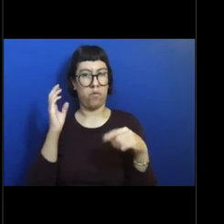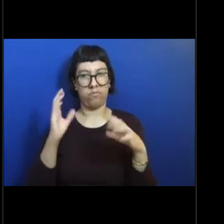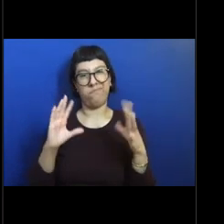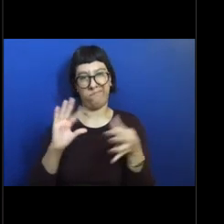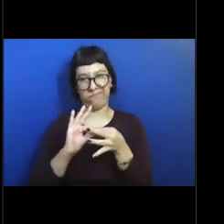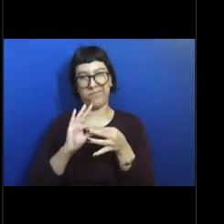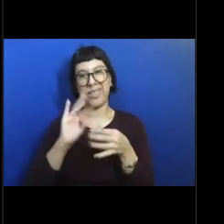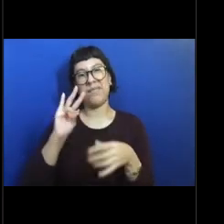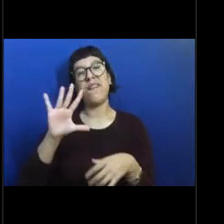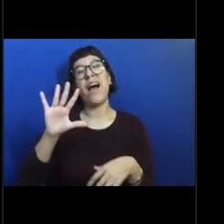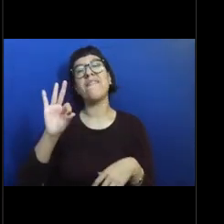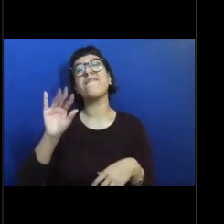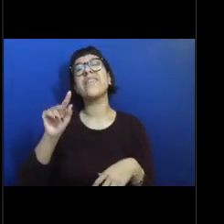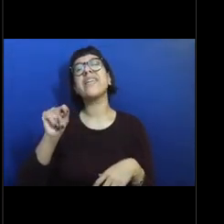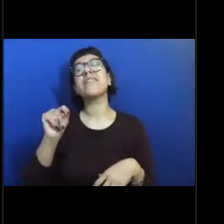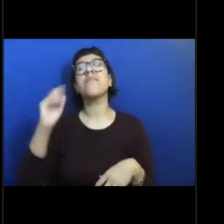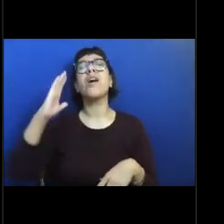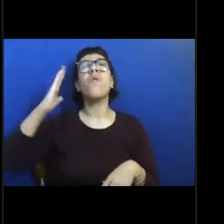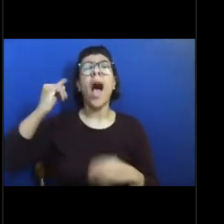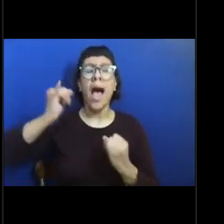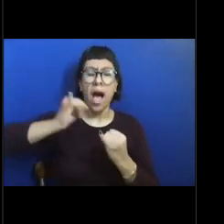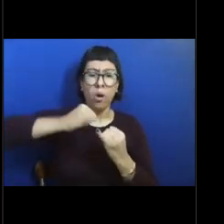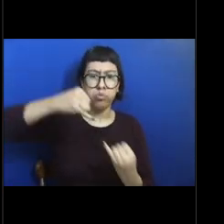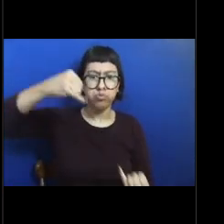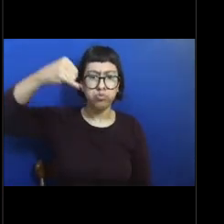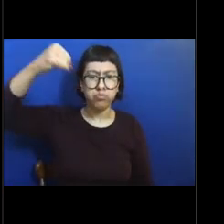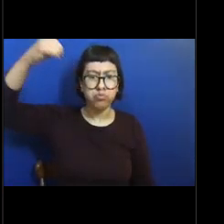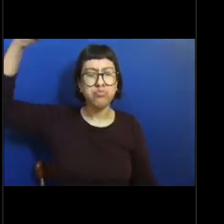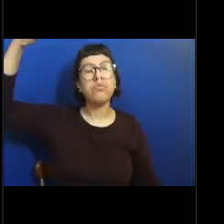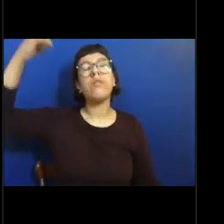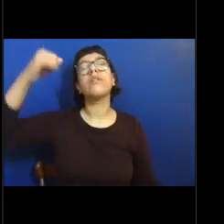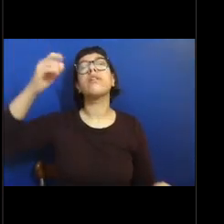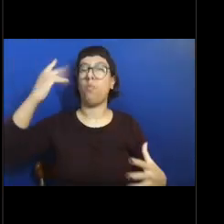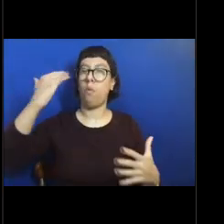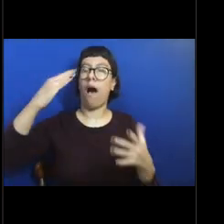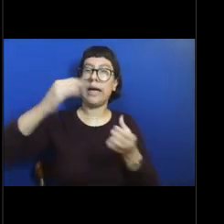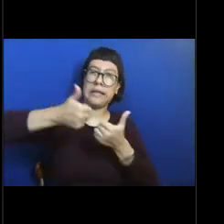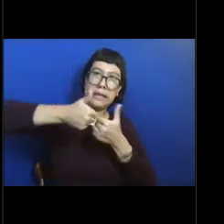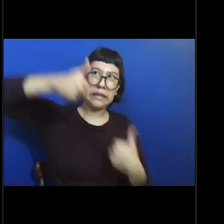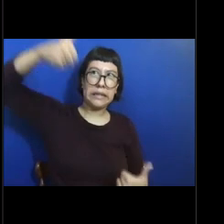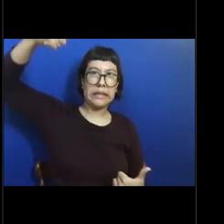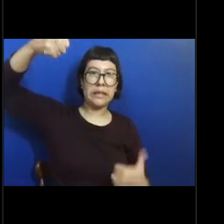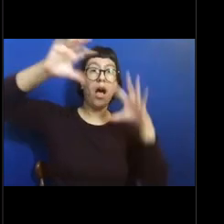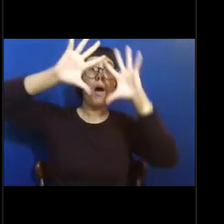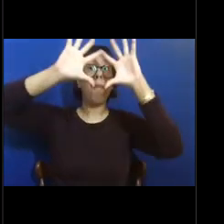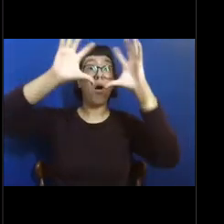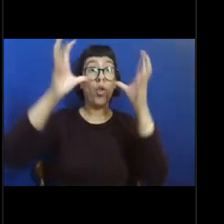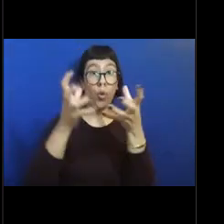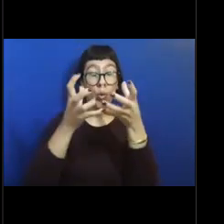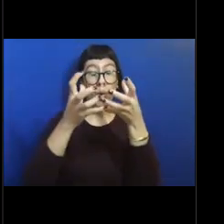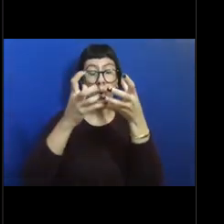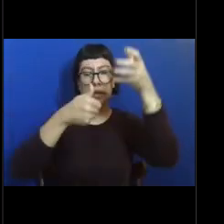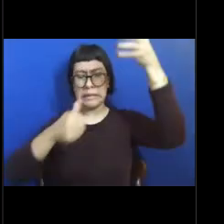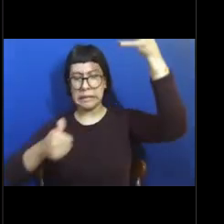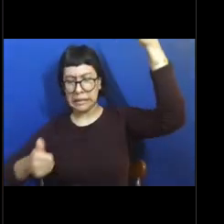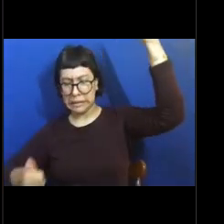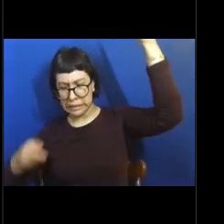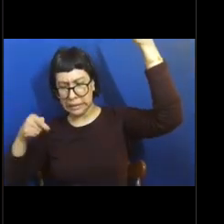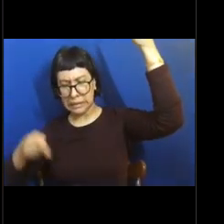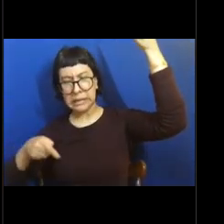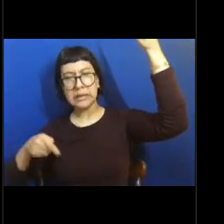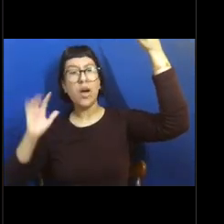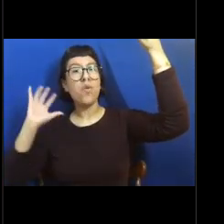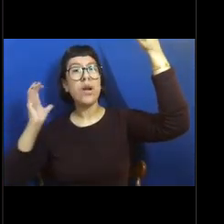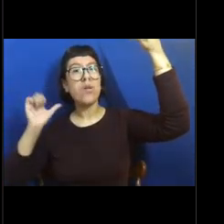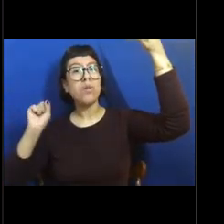is you want the instrument to be pretty far away from the weather balloon. The reason for that is as the balloon goes higher in the atmosphere,